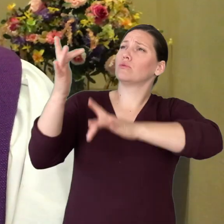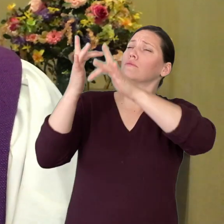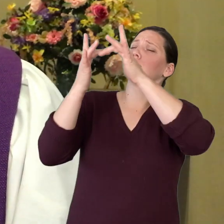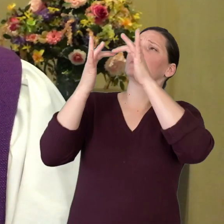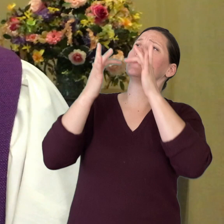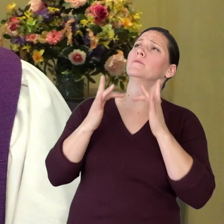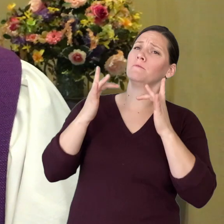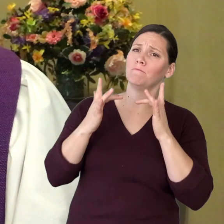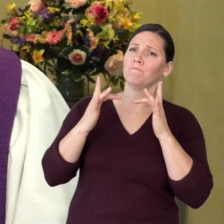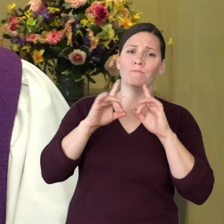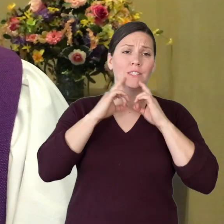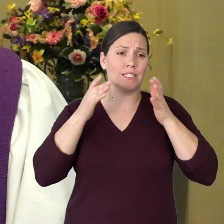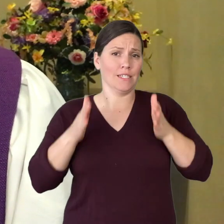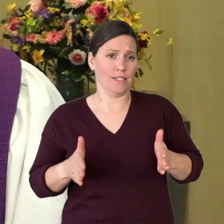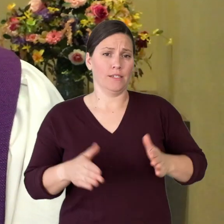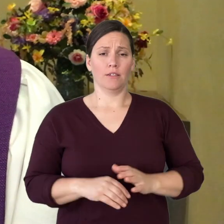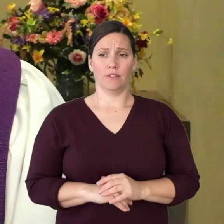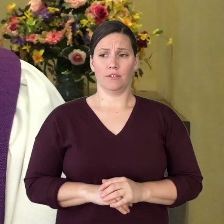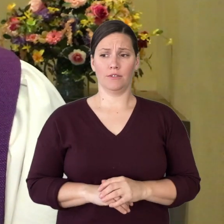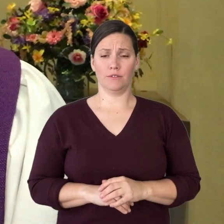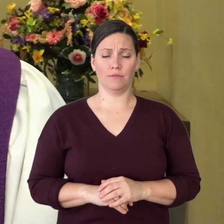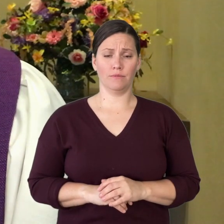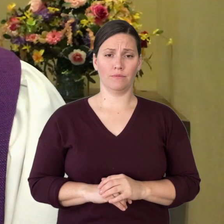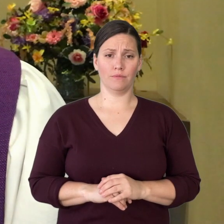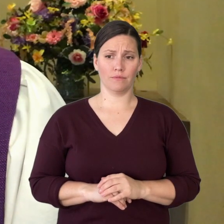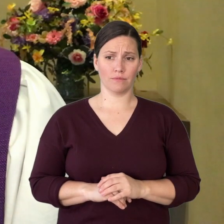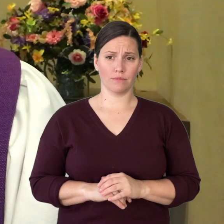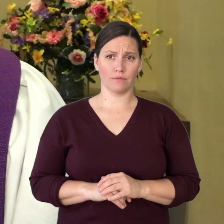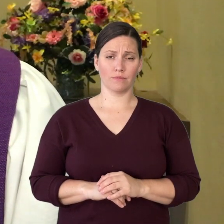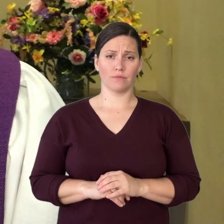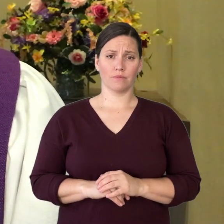and merciful to me, a poor, sinful being.